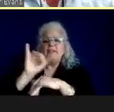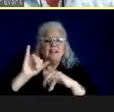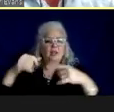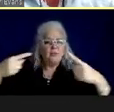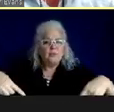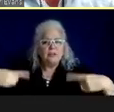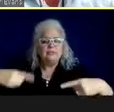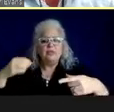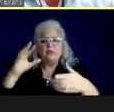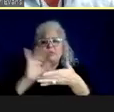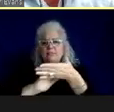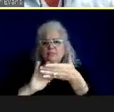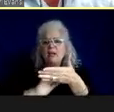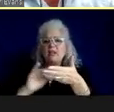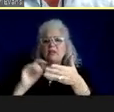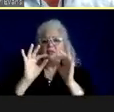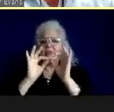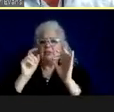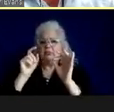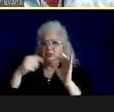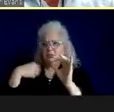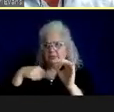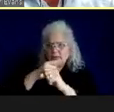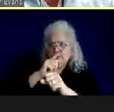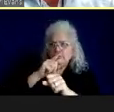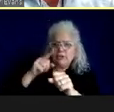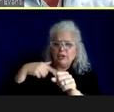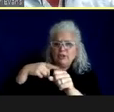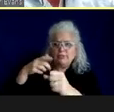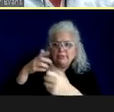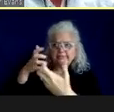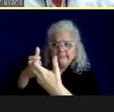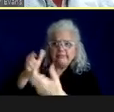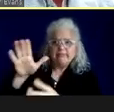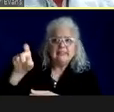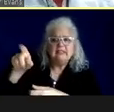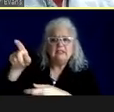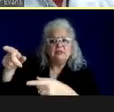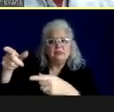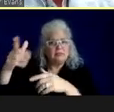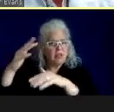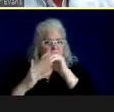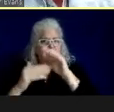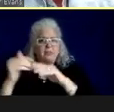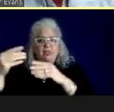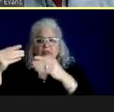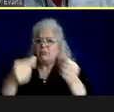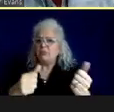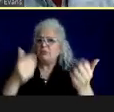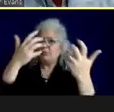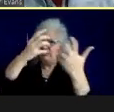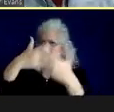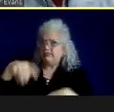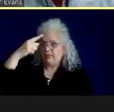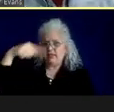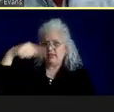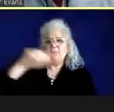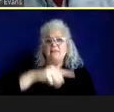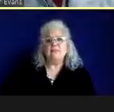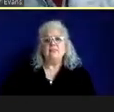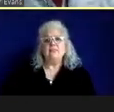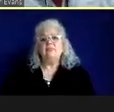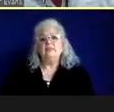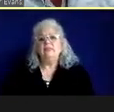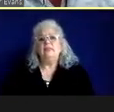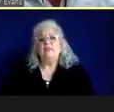efficient and comfortable as possible. And we've got, you know, it was a work in progress, but I think we've gotten to a good place. And